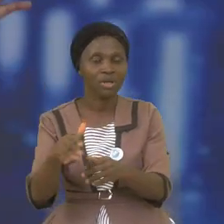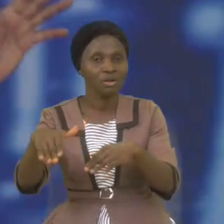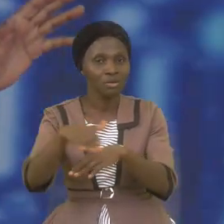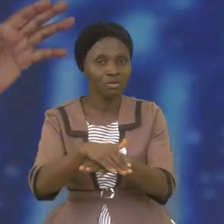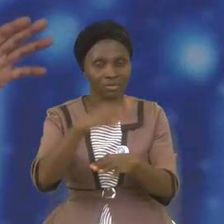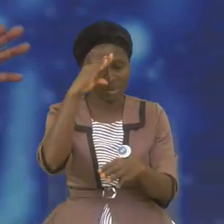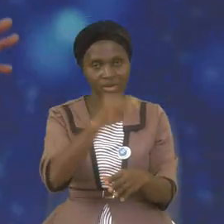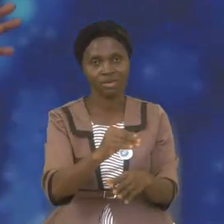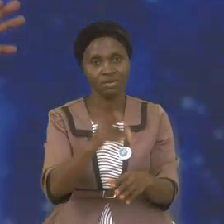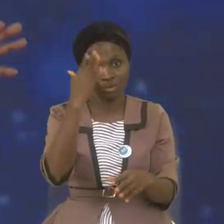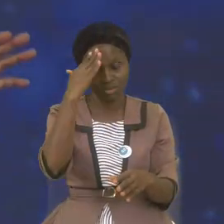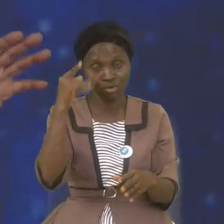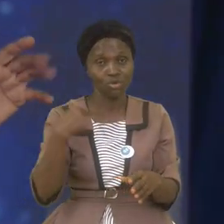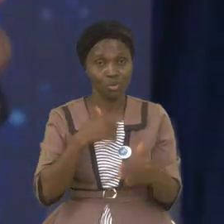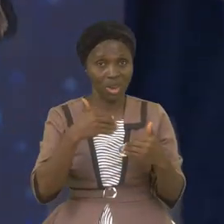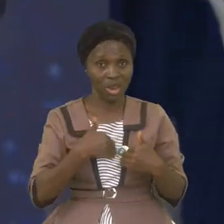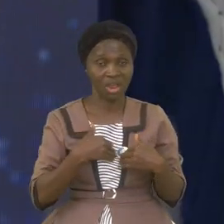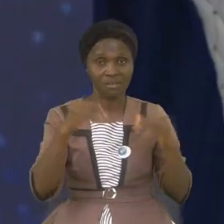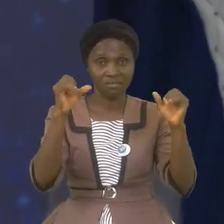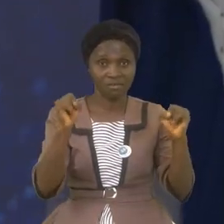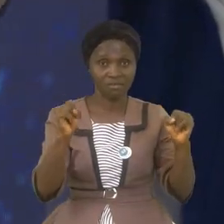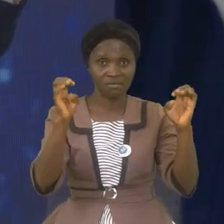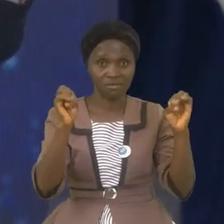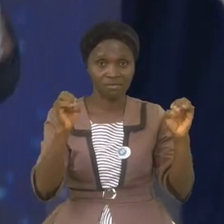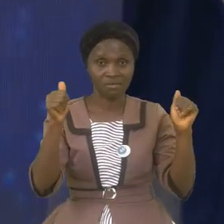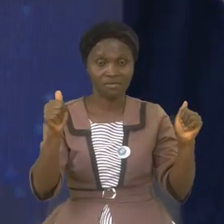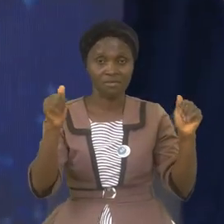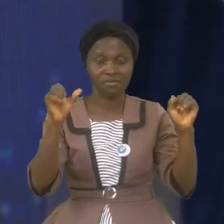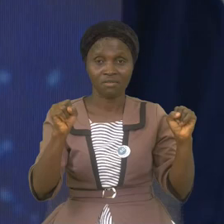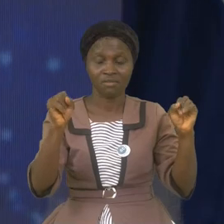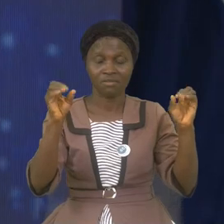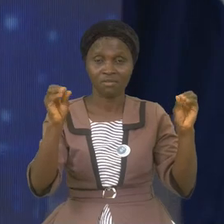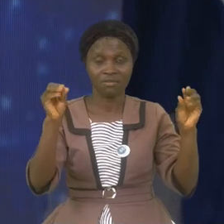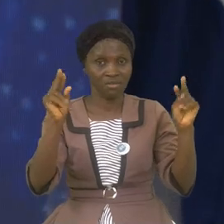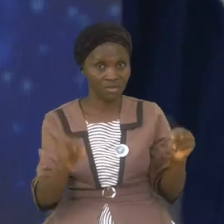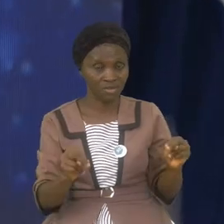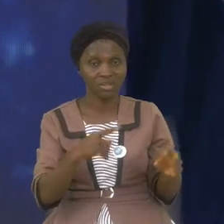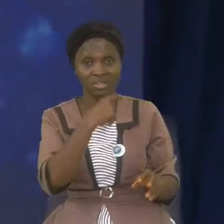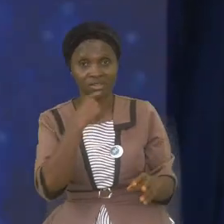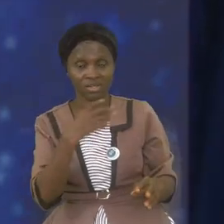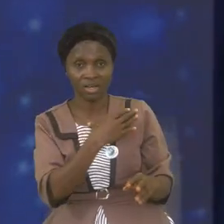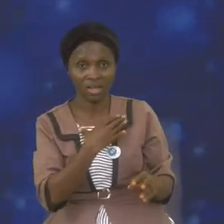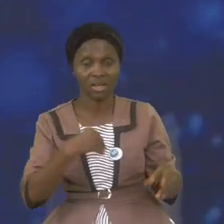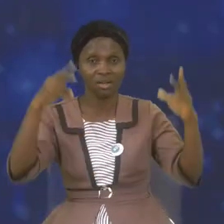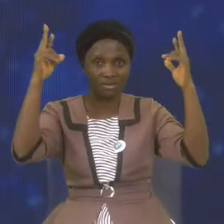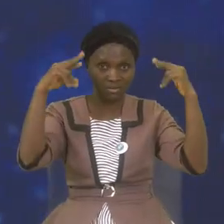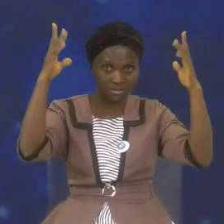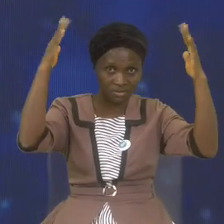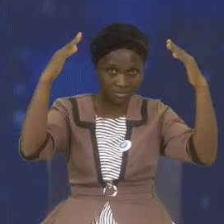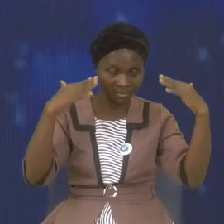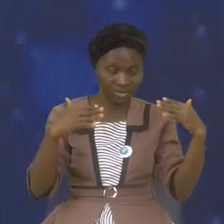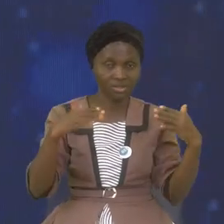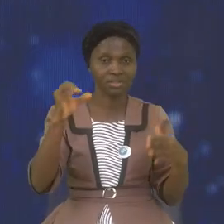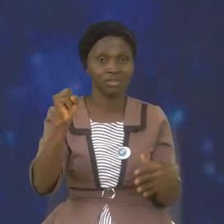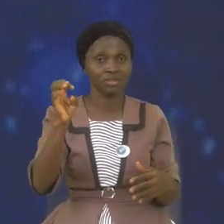season, dry season, rainy season comes once in a year here. Then the following year, the